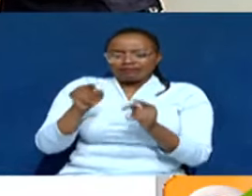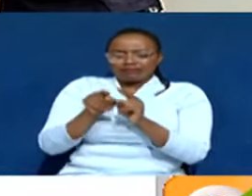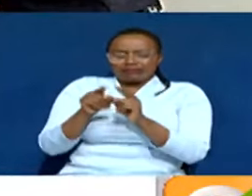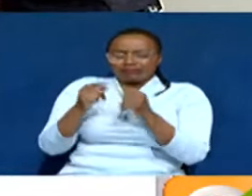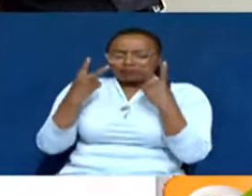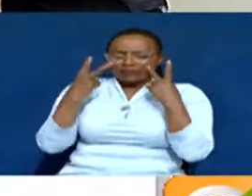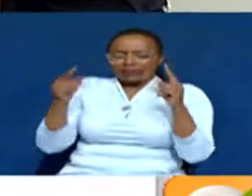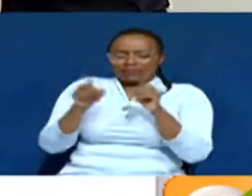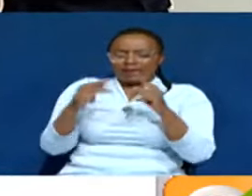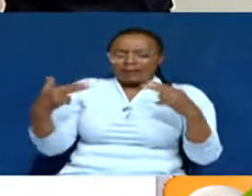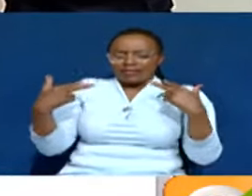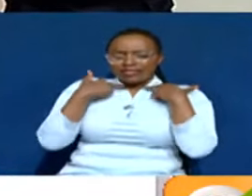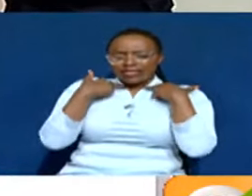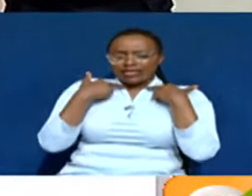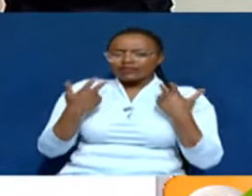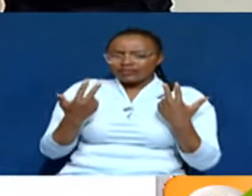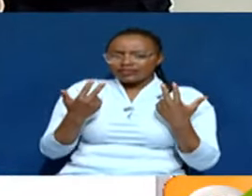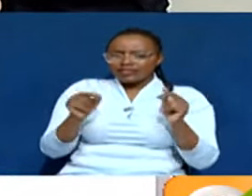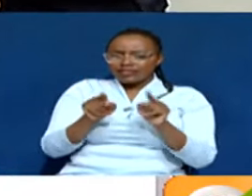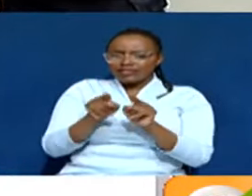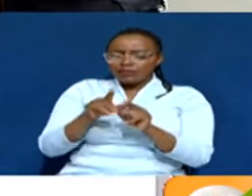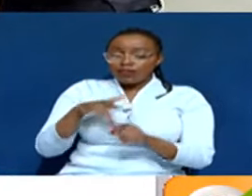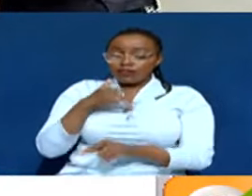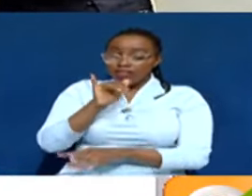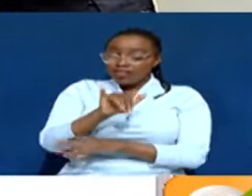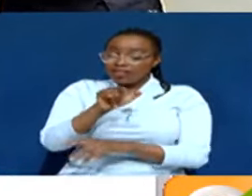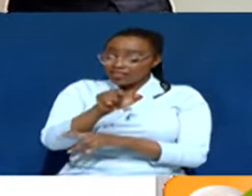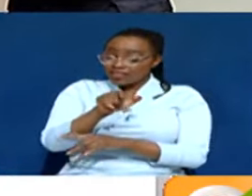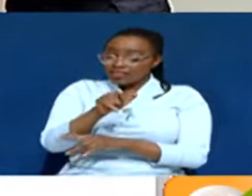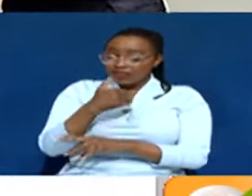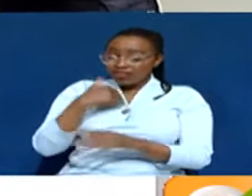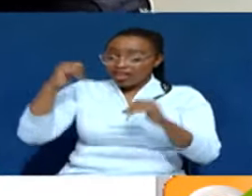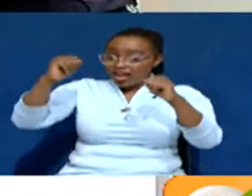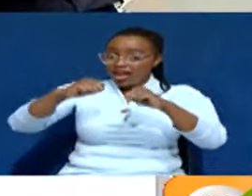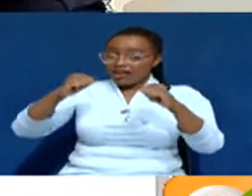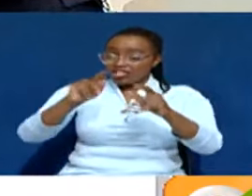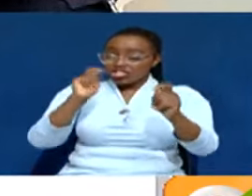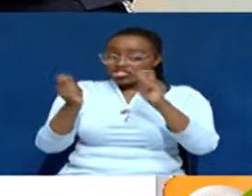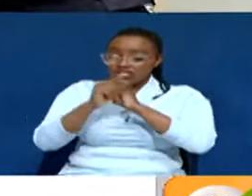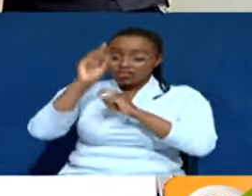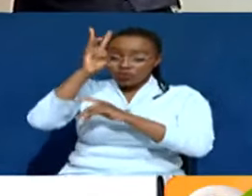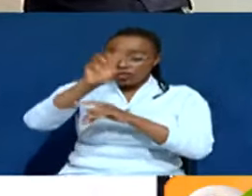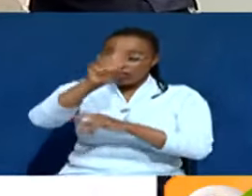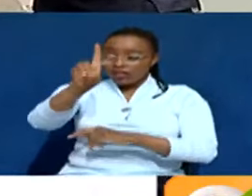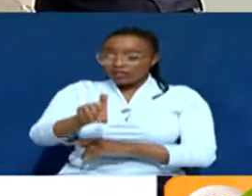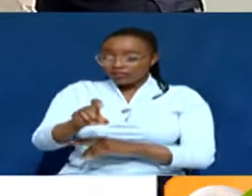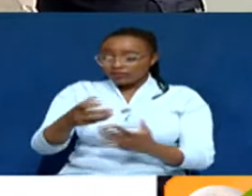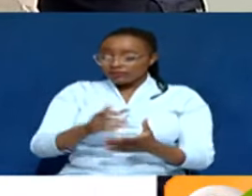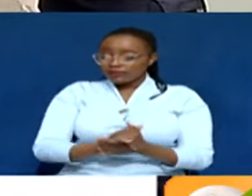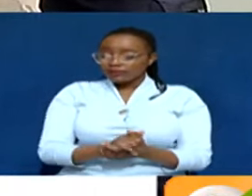slaves. That's how they feel. Is part of the agreement going to change that?